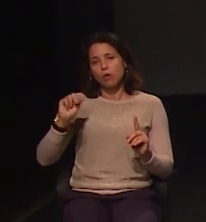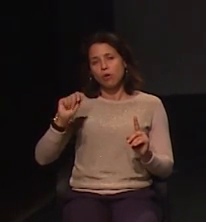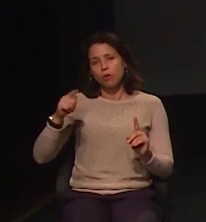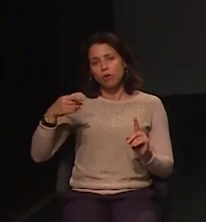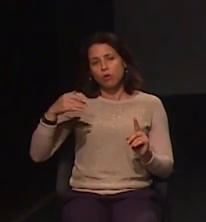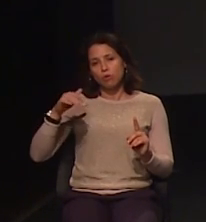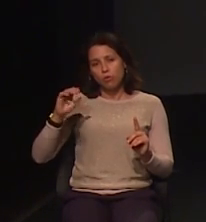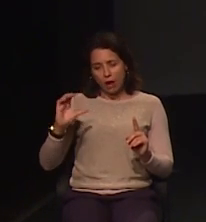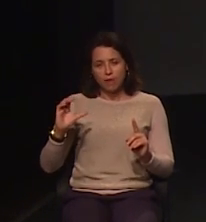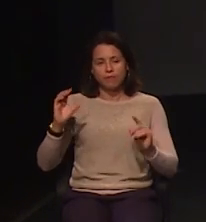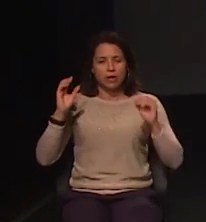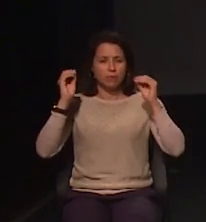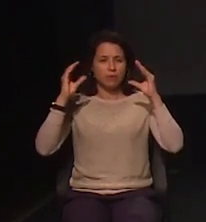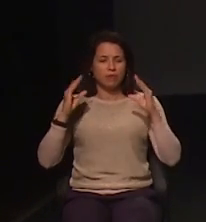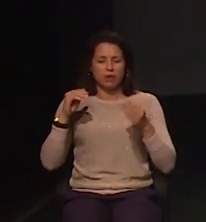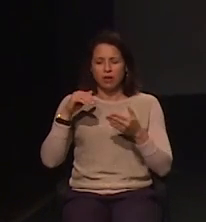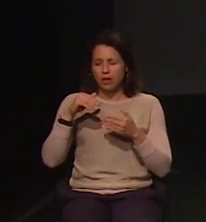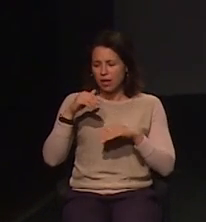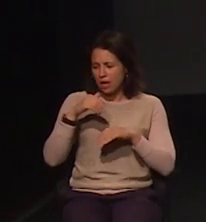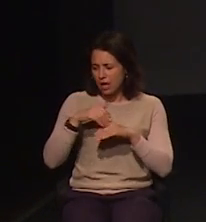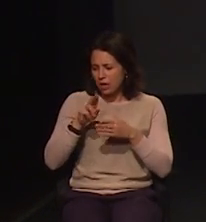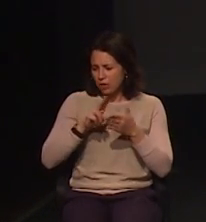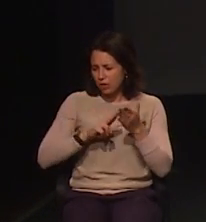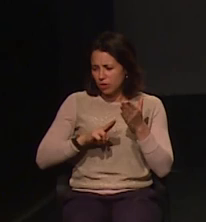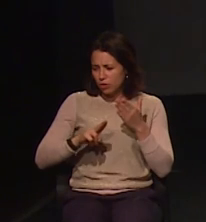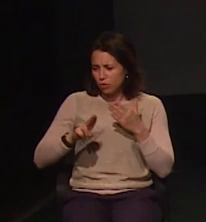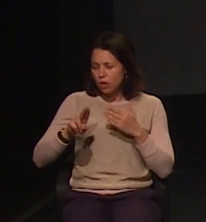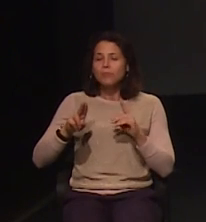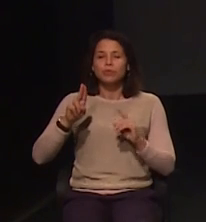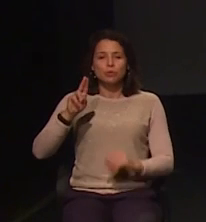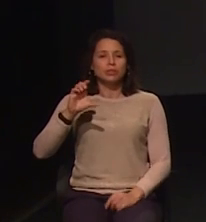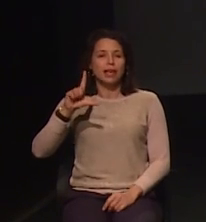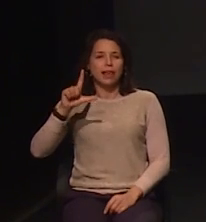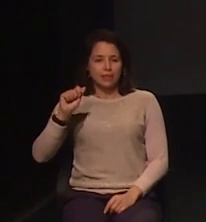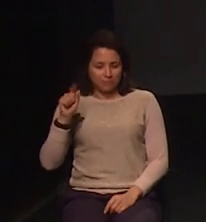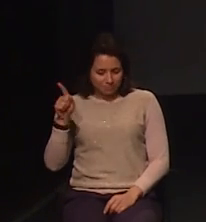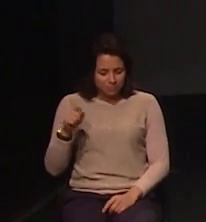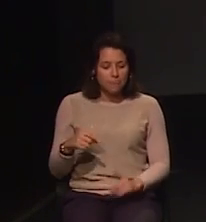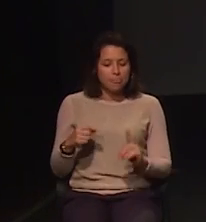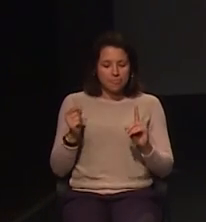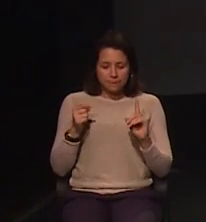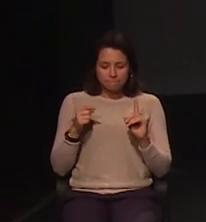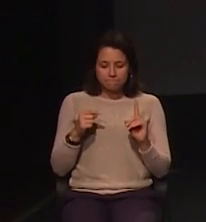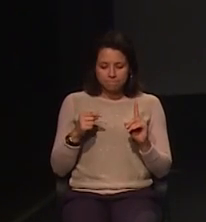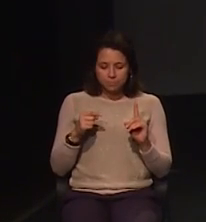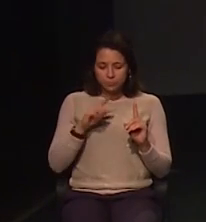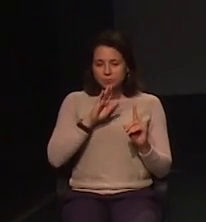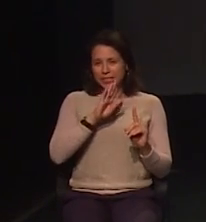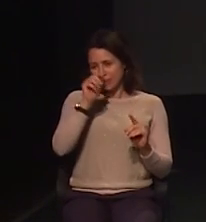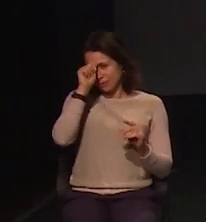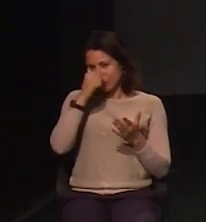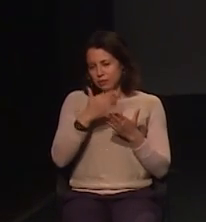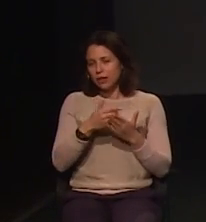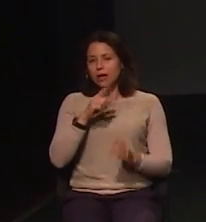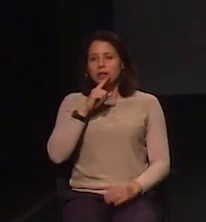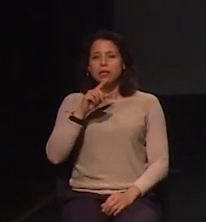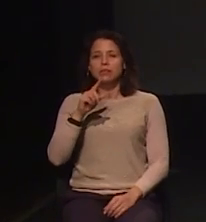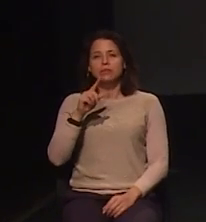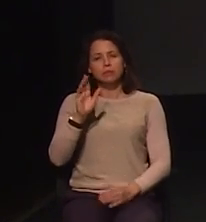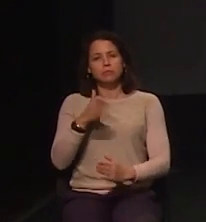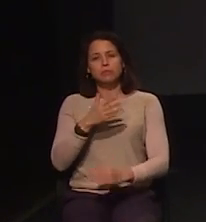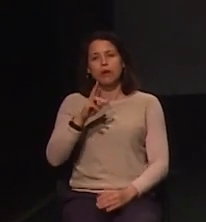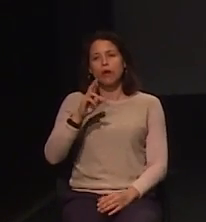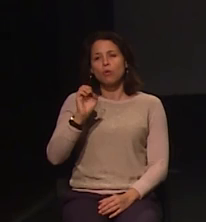or Stanford, or one of those, UCLA. And he said, his son is a rock musician, and he said to